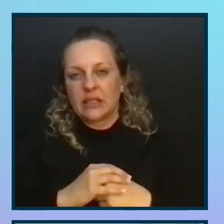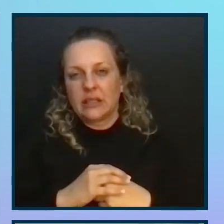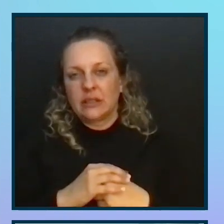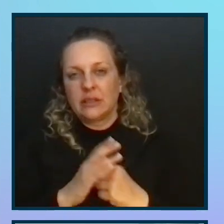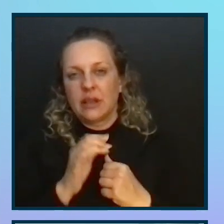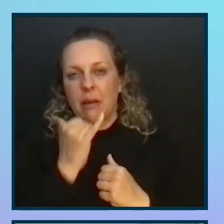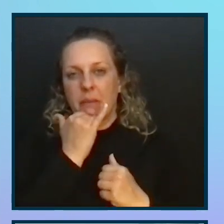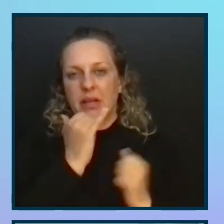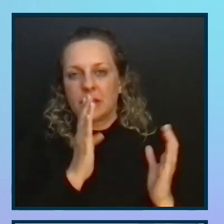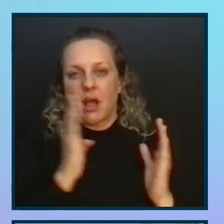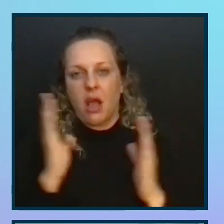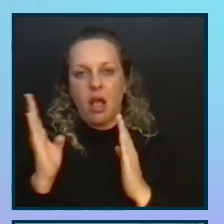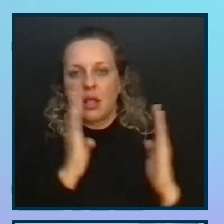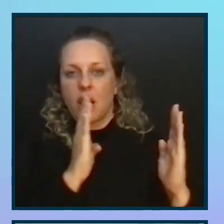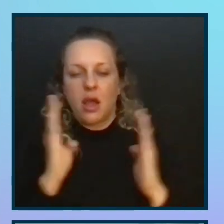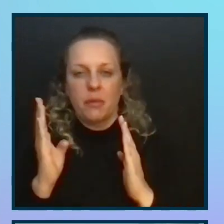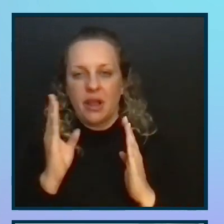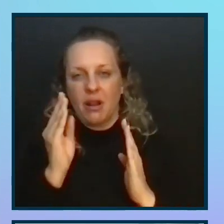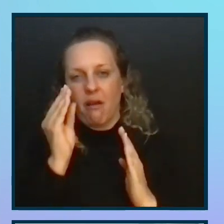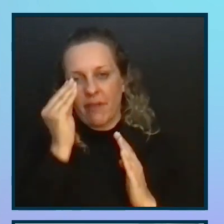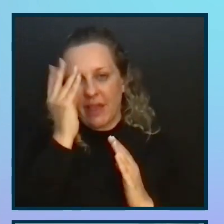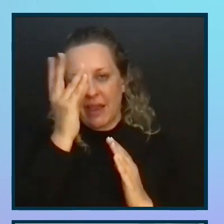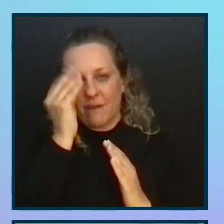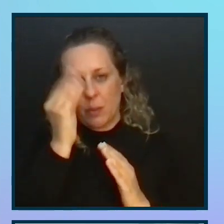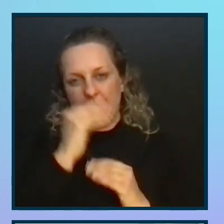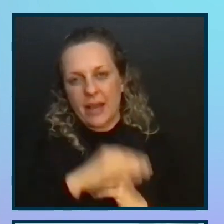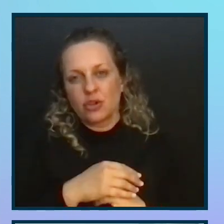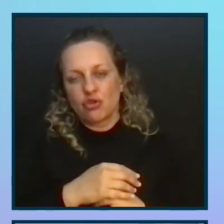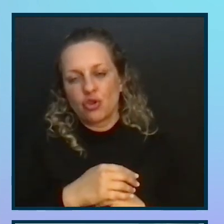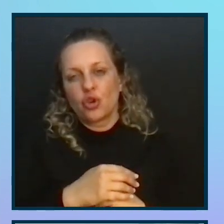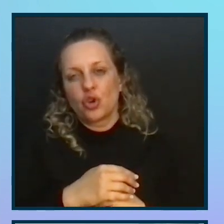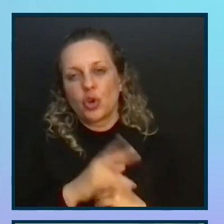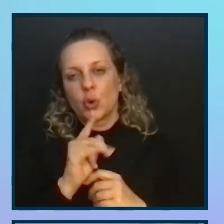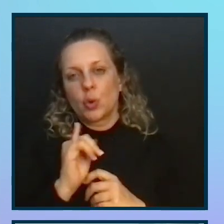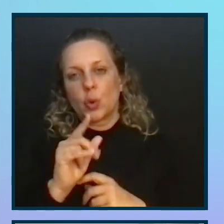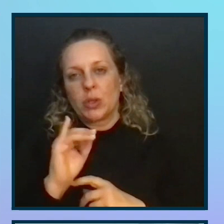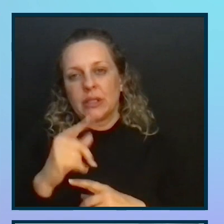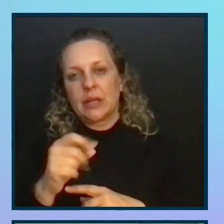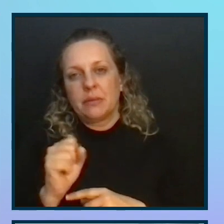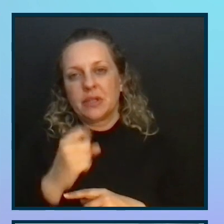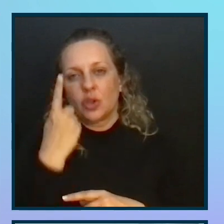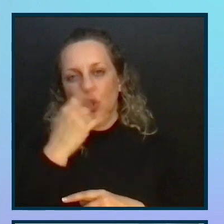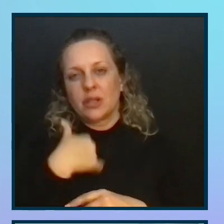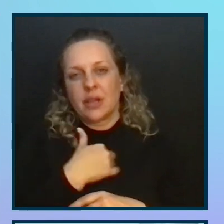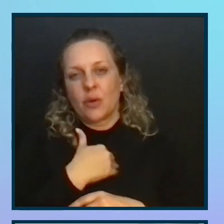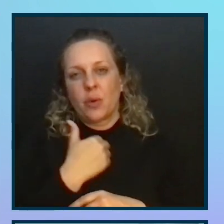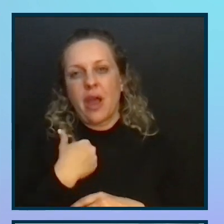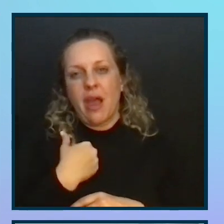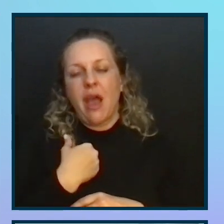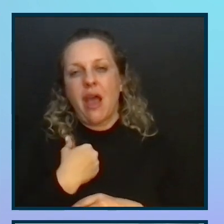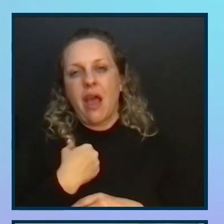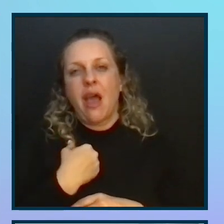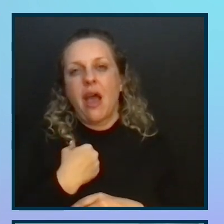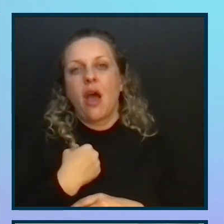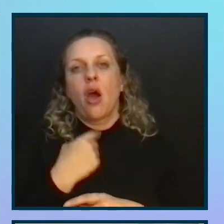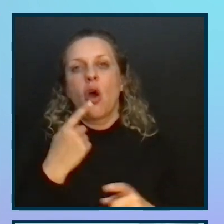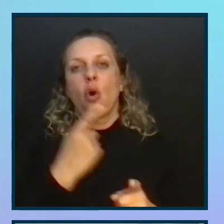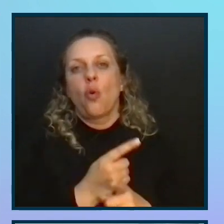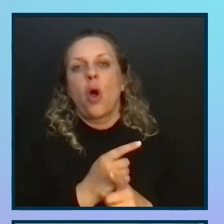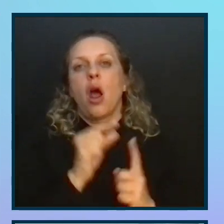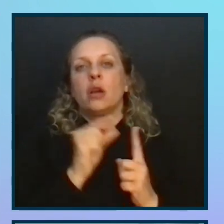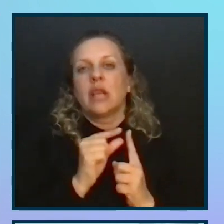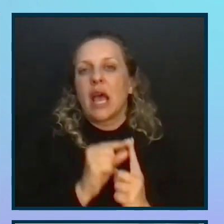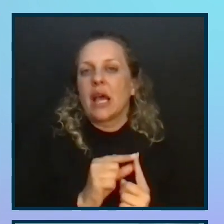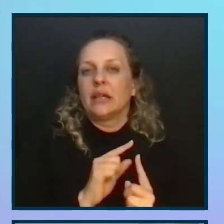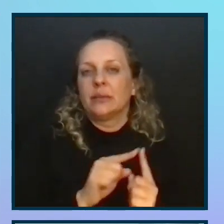misalignment of the informational tooltips there. Though it looks like we got the right text in them. So let's pop back